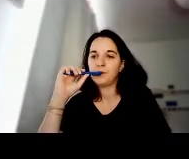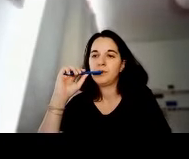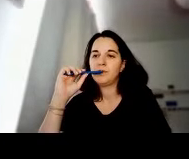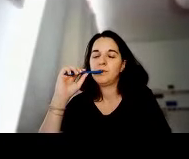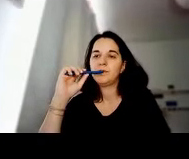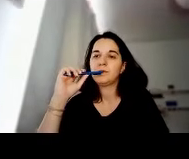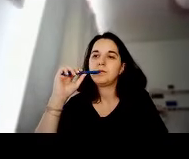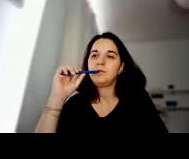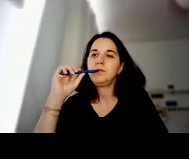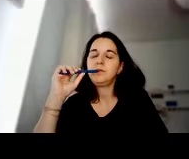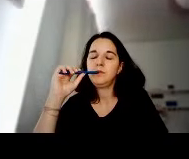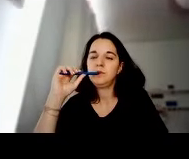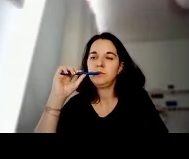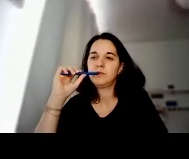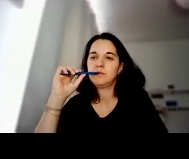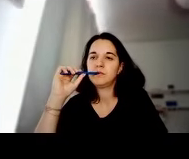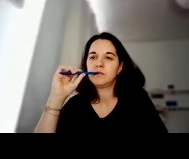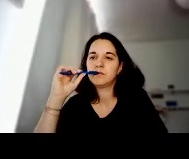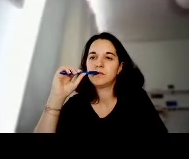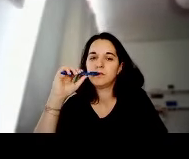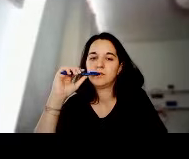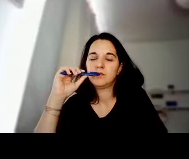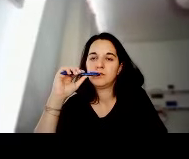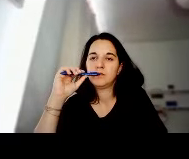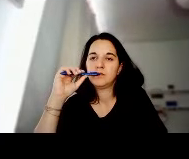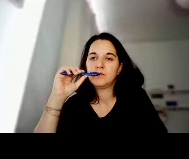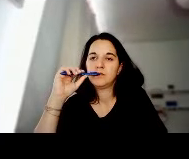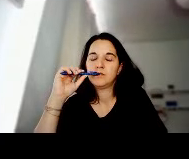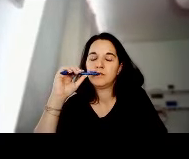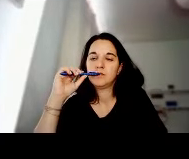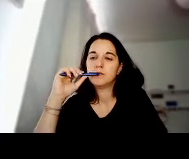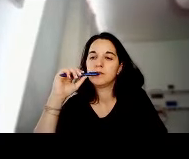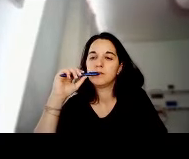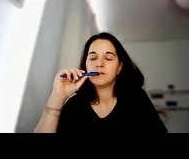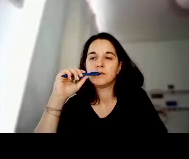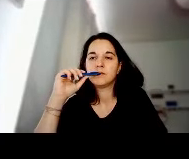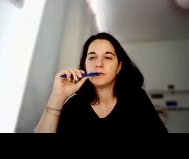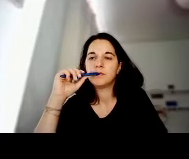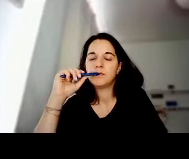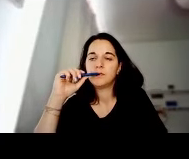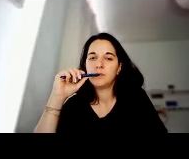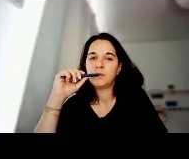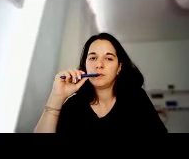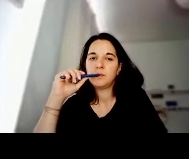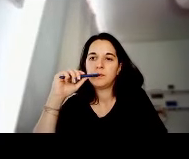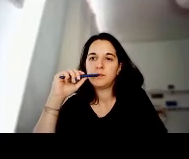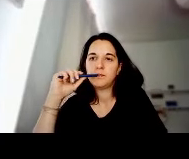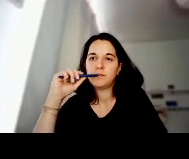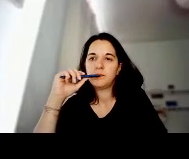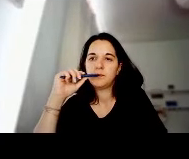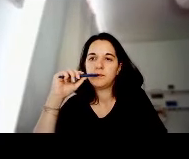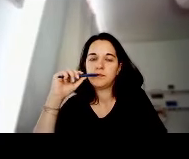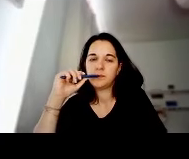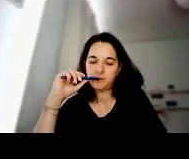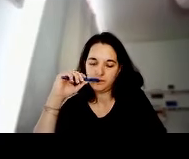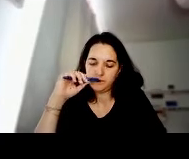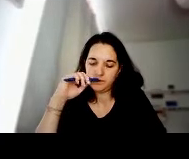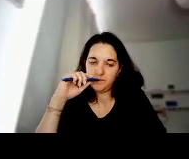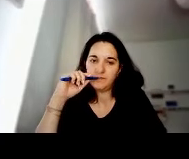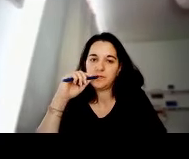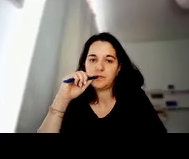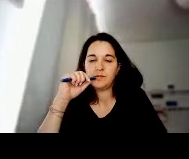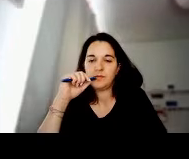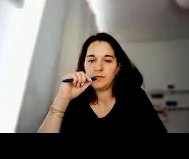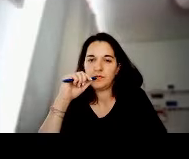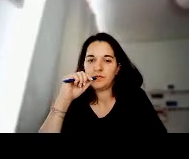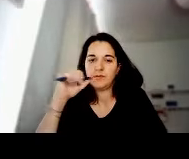I'm also talking about straight and cisgender people who find themselves constrained by the narrowness of the options made available